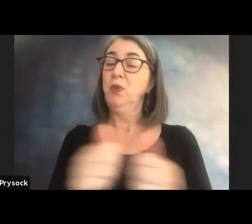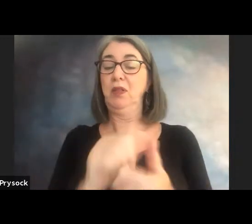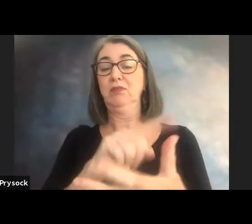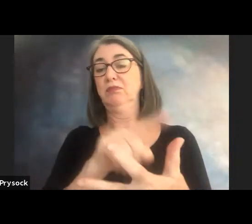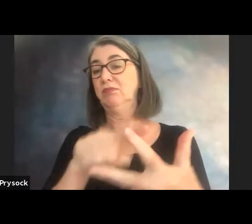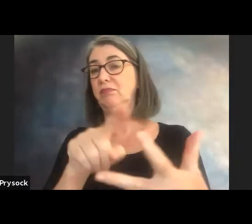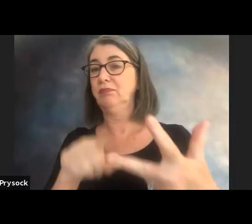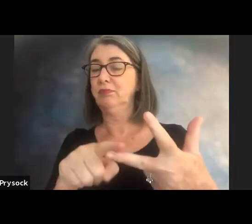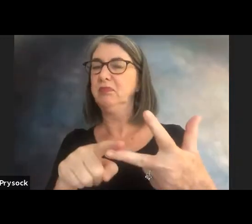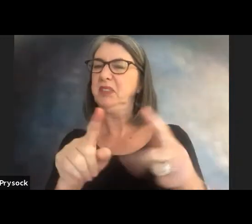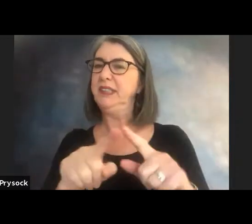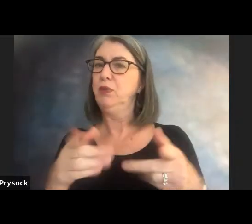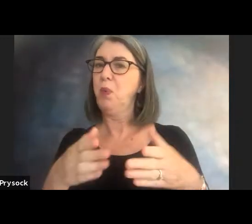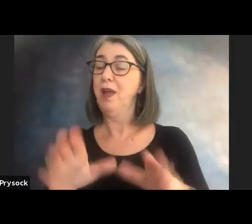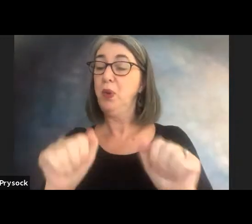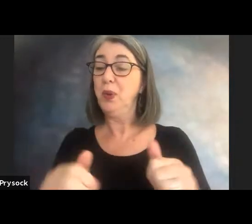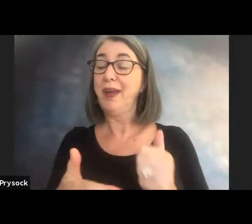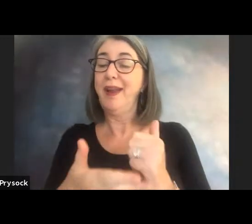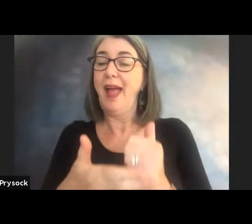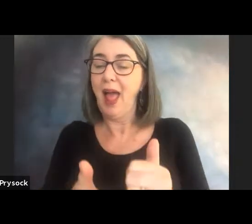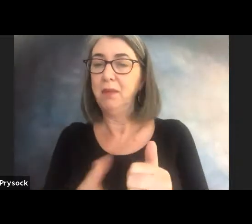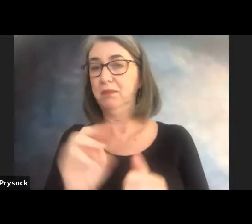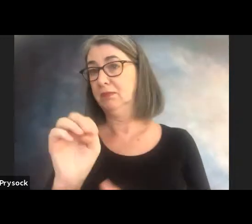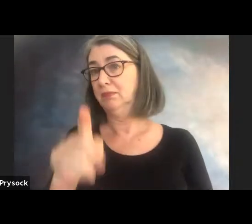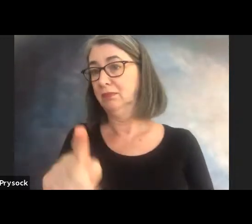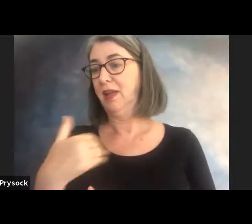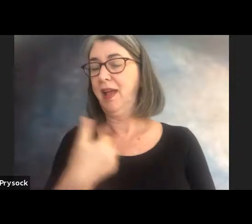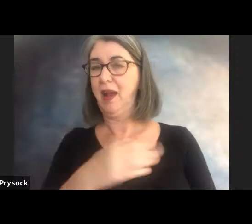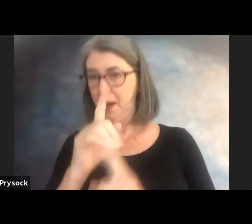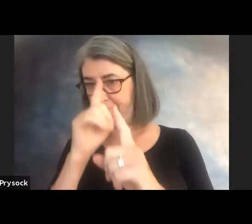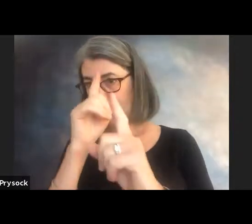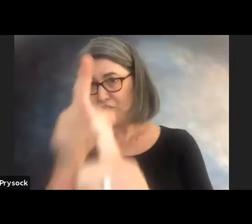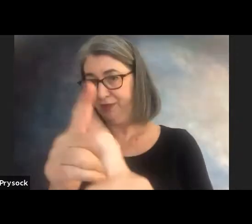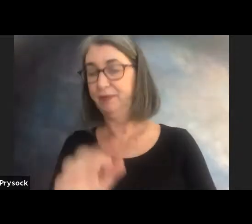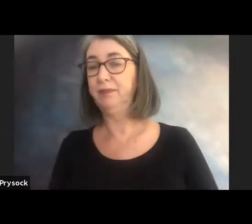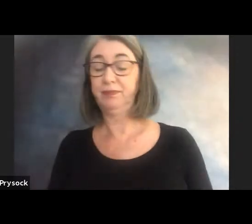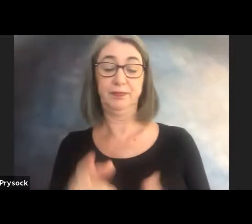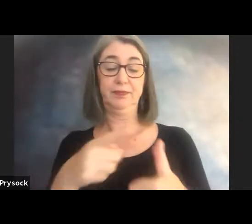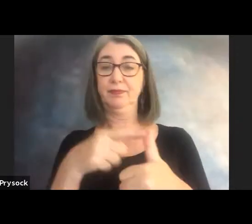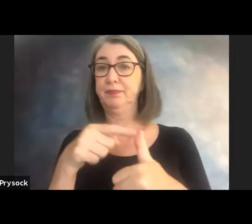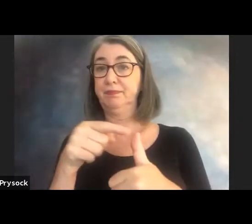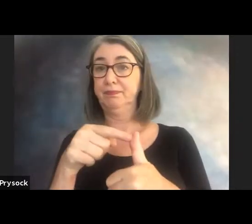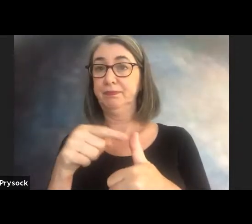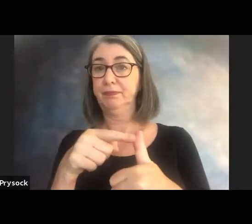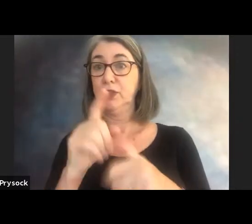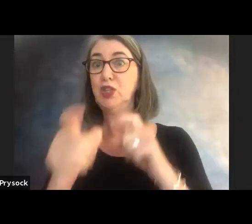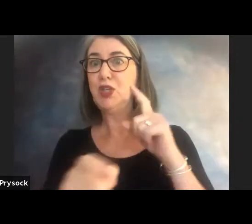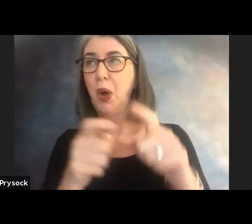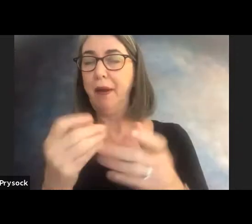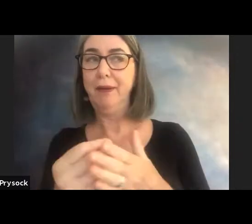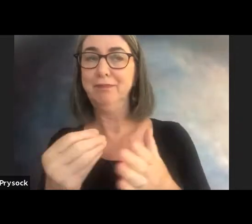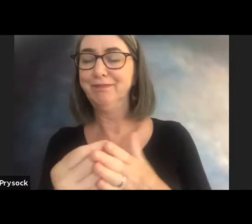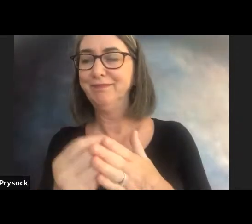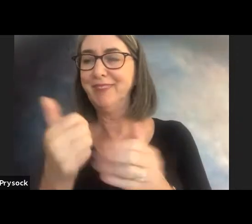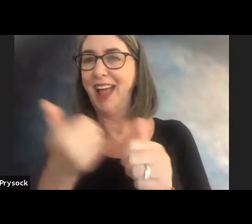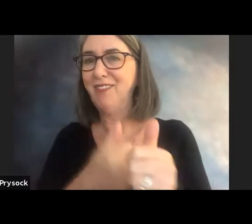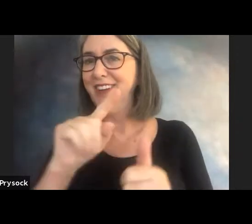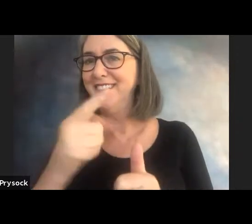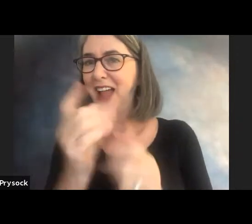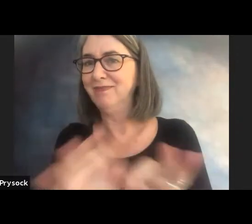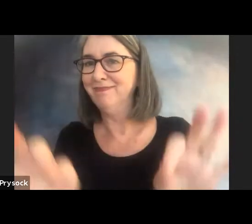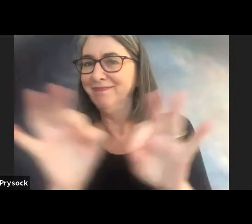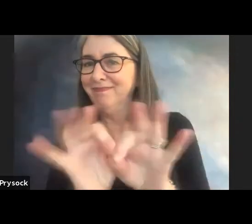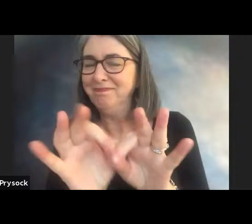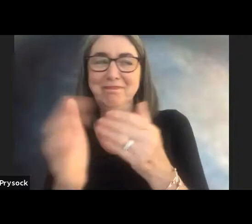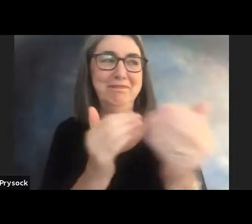concrete ways that you can help My Sister's Place and our mission. First, donate. Every dollar counts, no